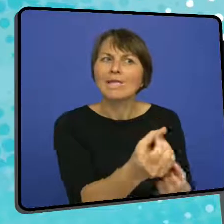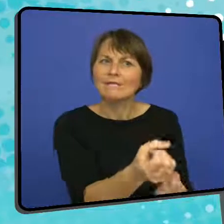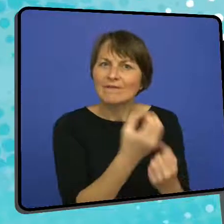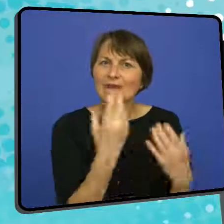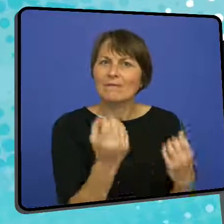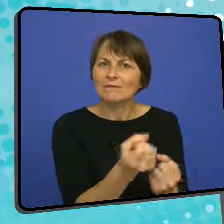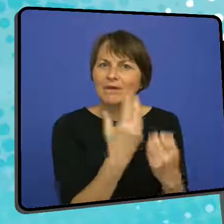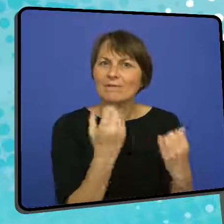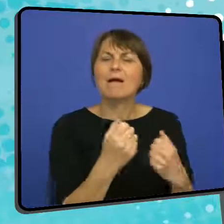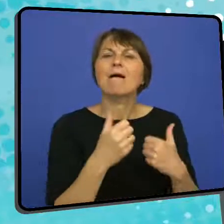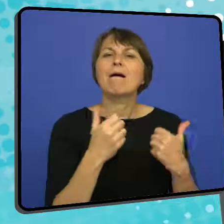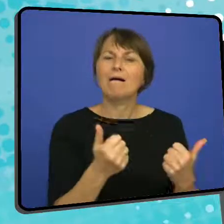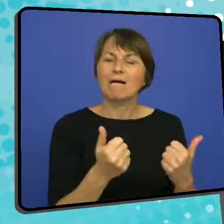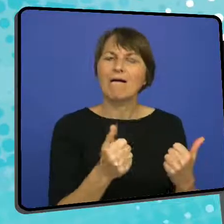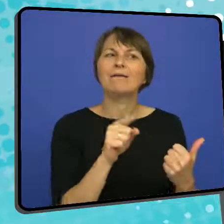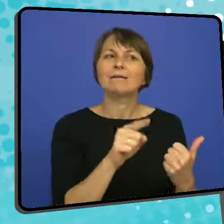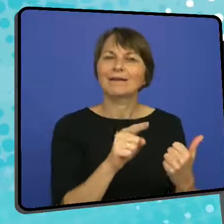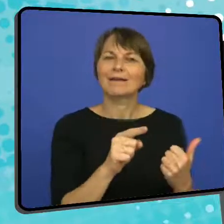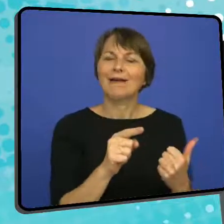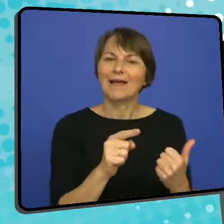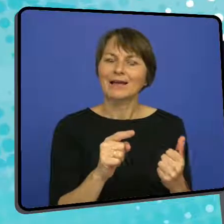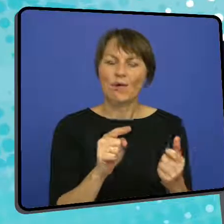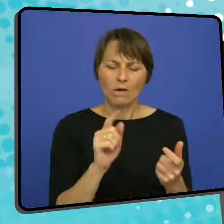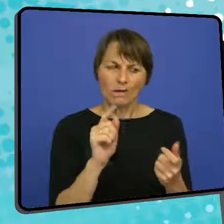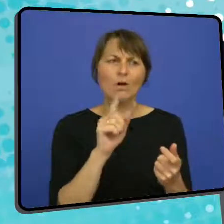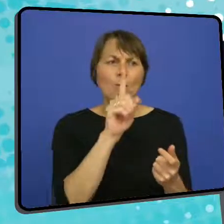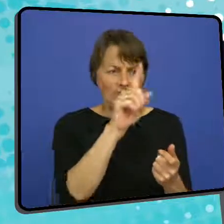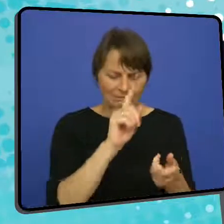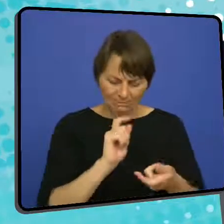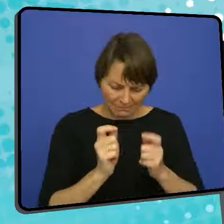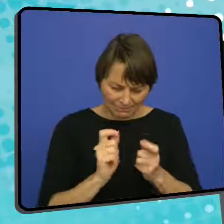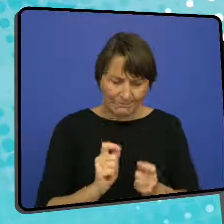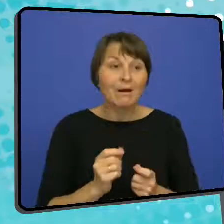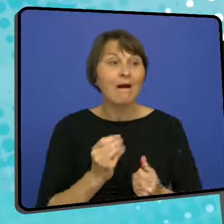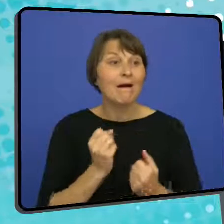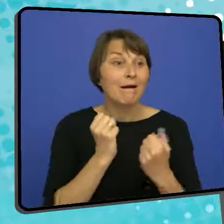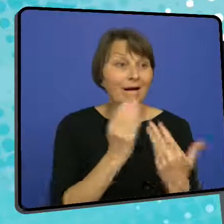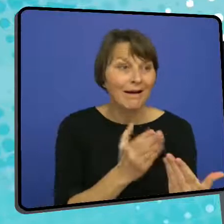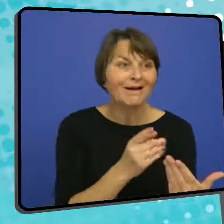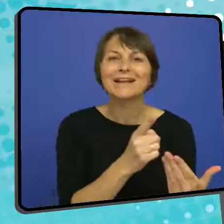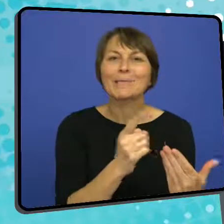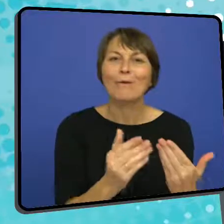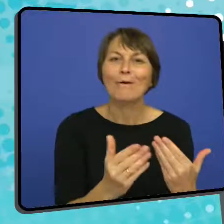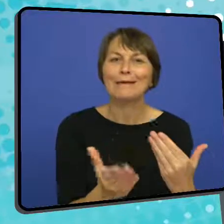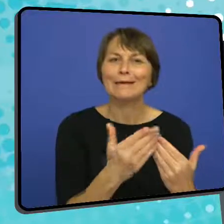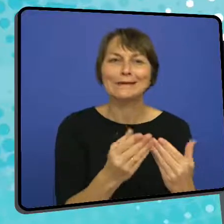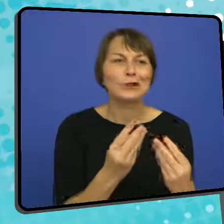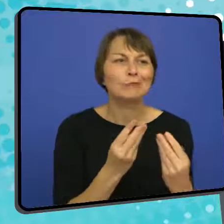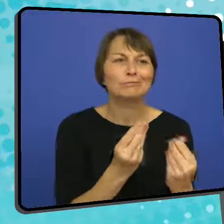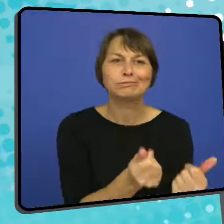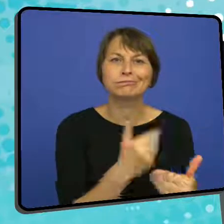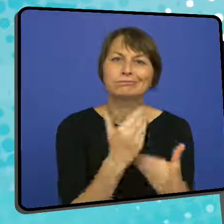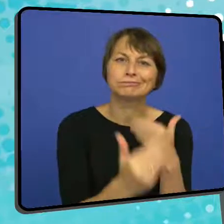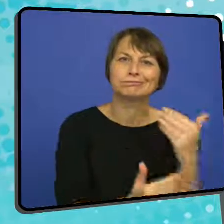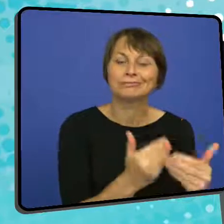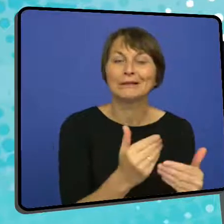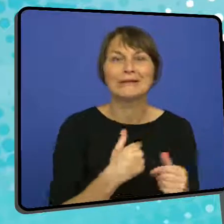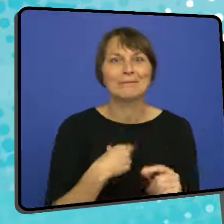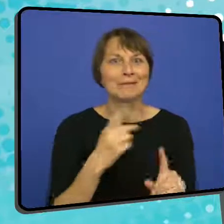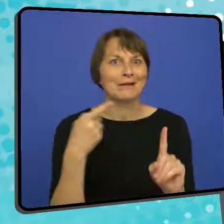enable them to do something nicer, quicker, and easier, hopefully. I think that's my main goal as a